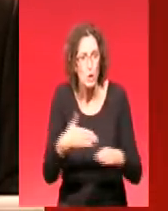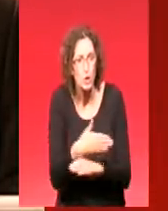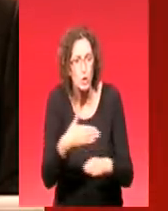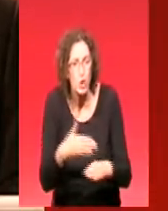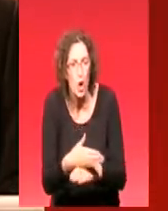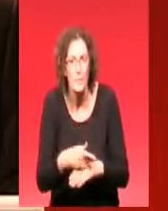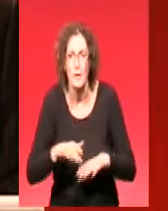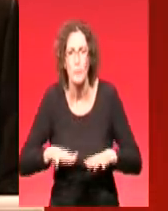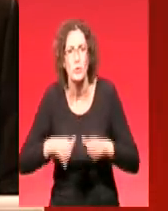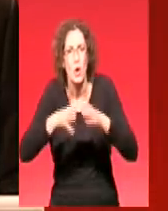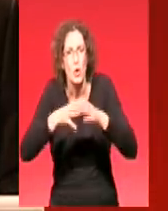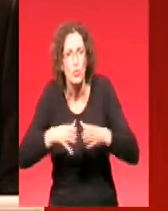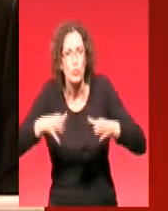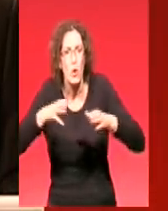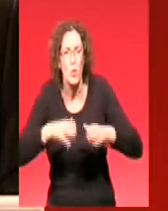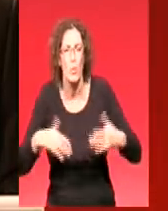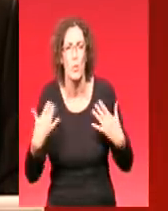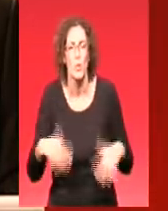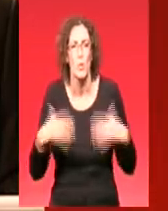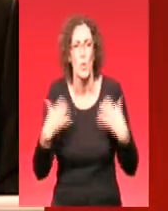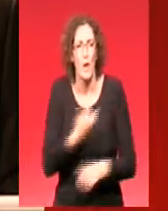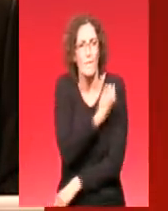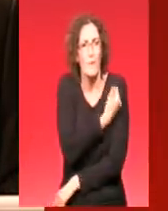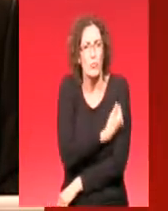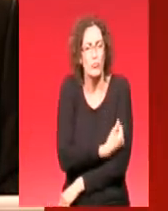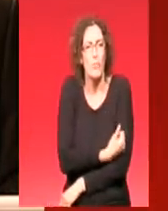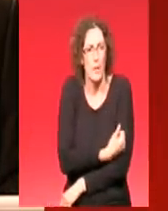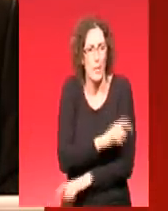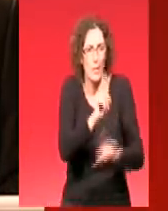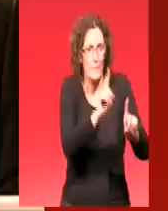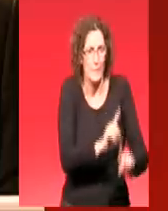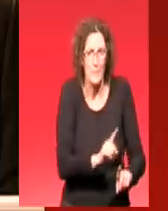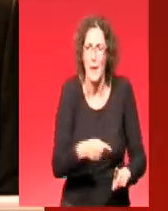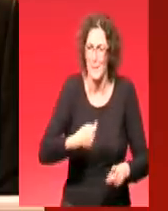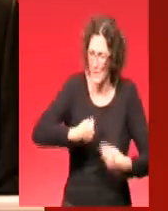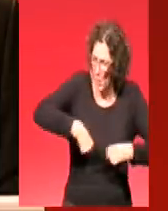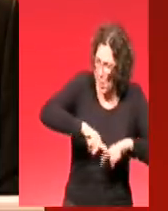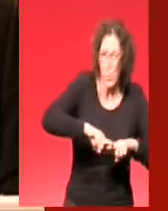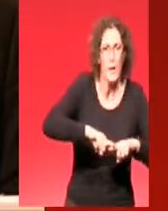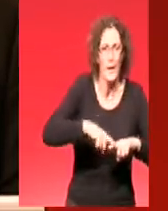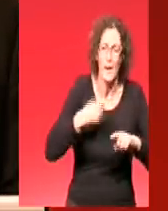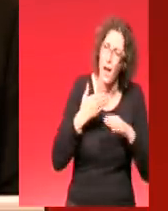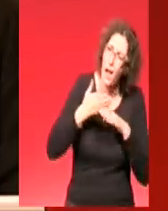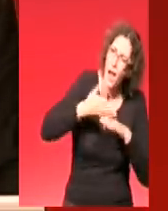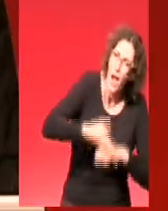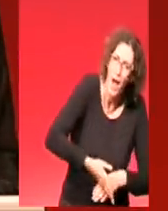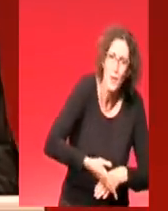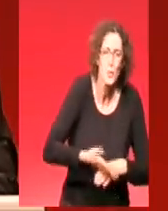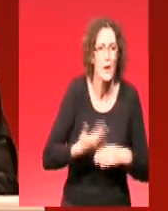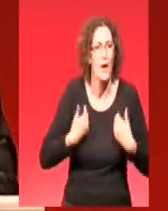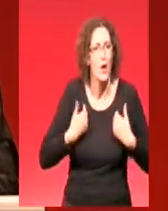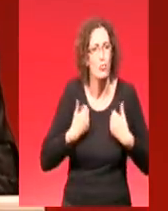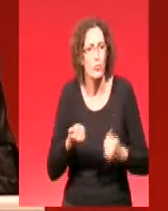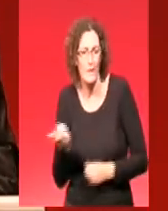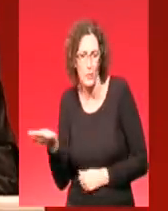For ideological reasons, they're putting at risk the recovery we worked so hard to bring about. And we